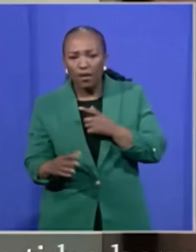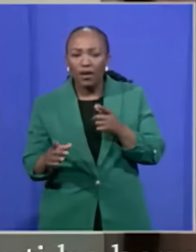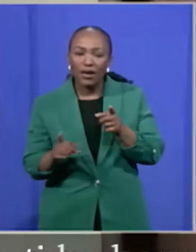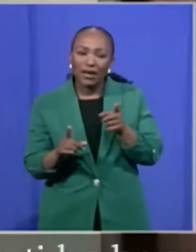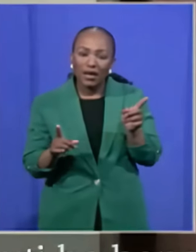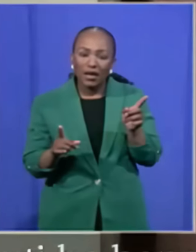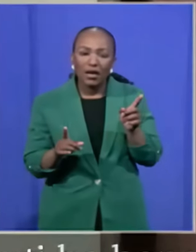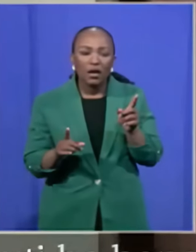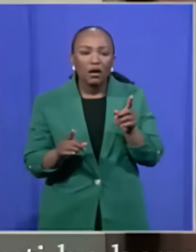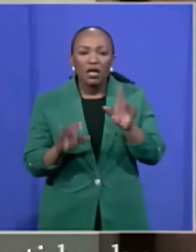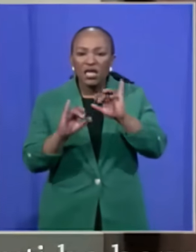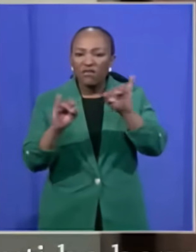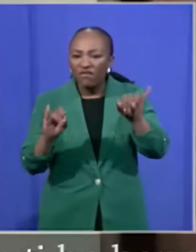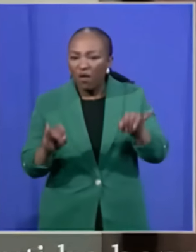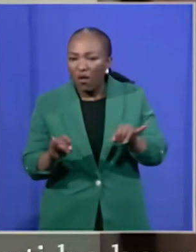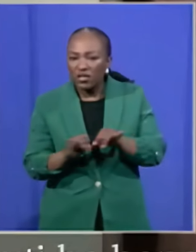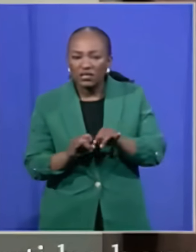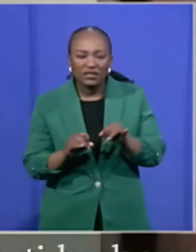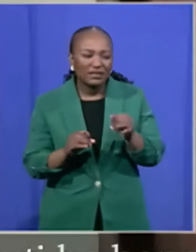rubela invoice ho